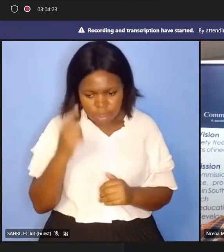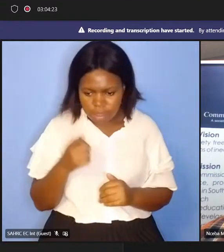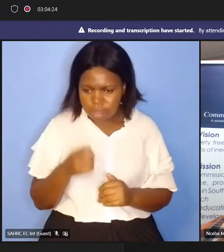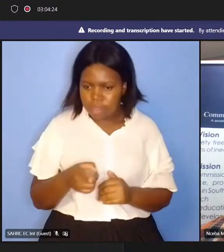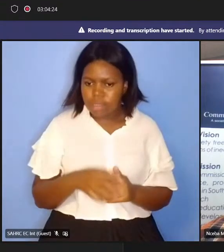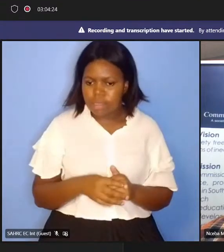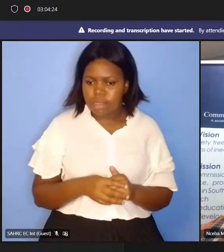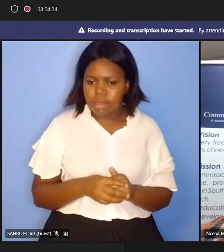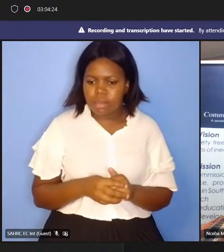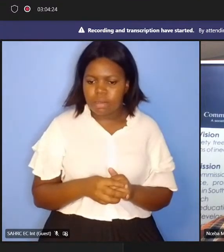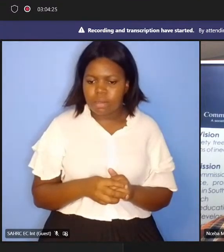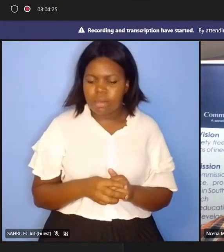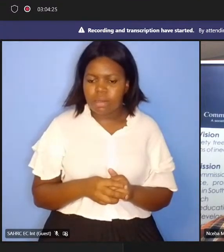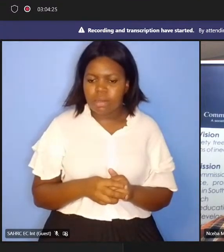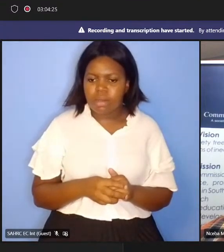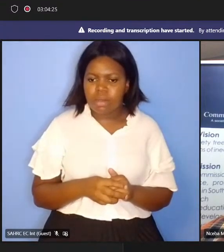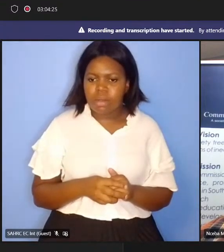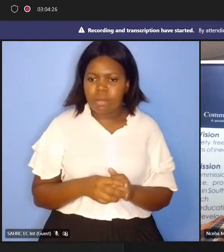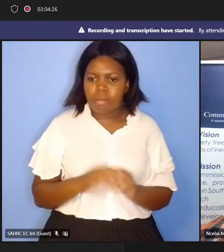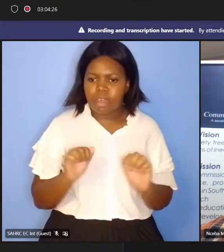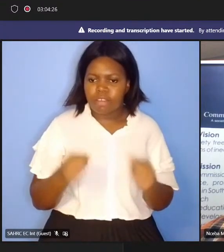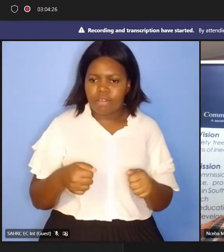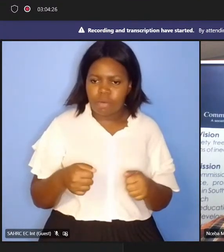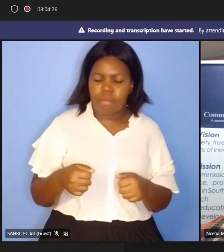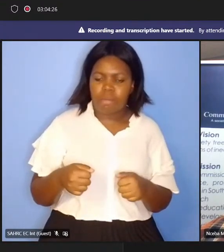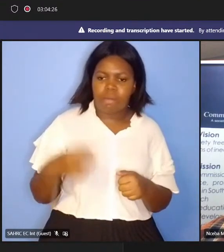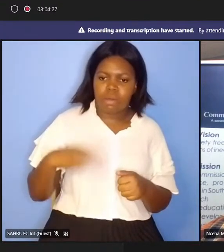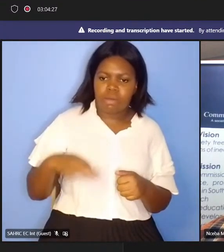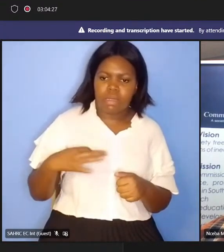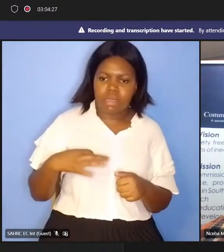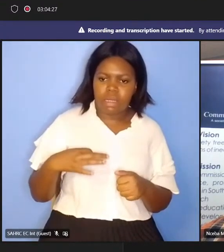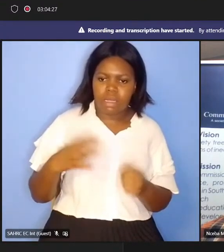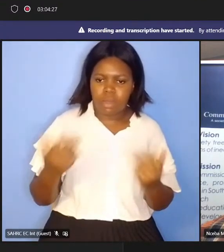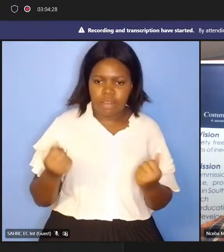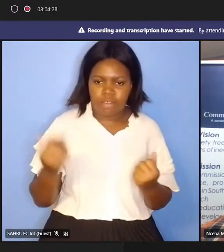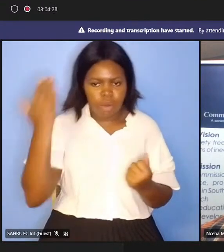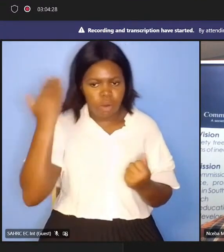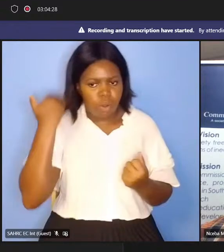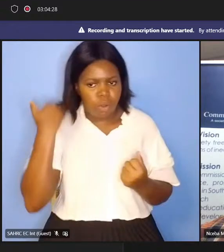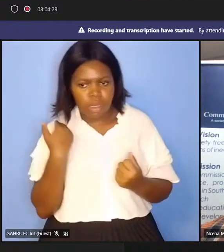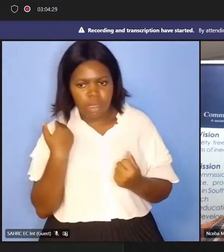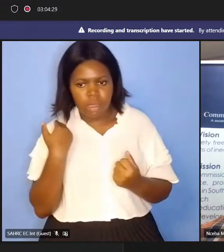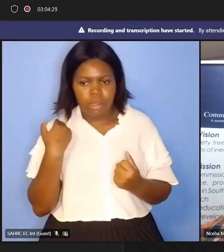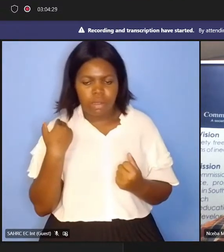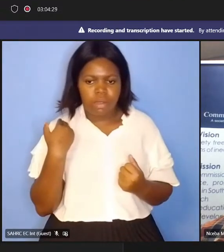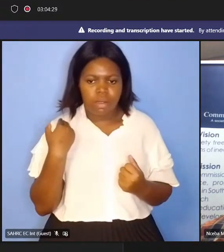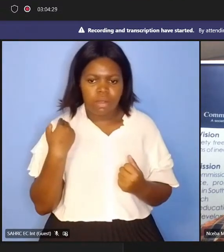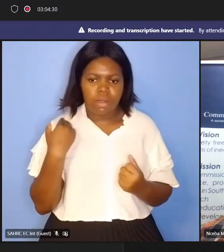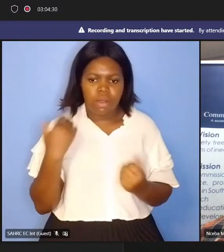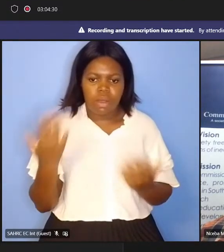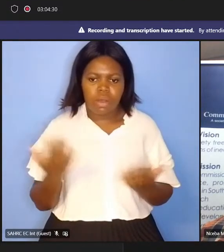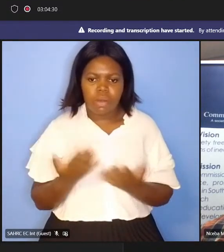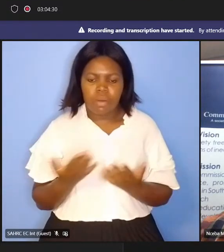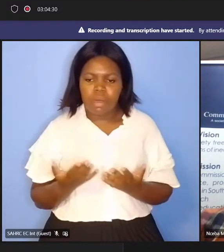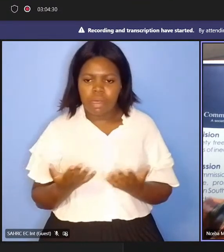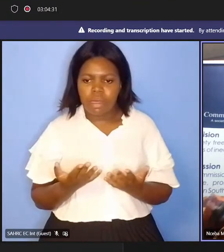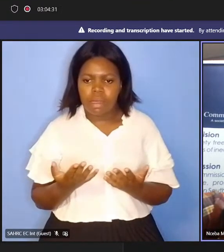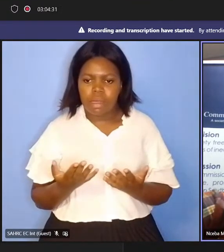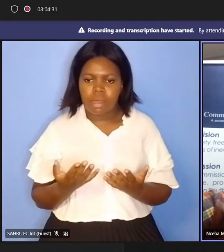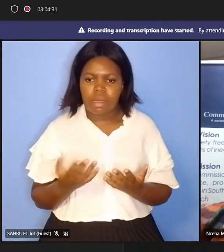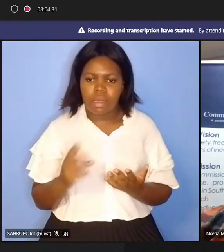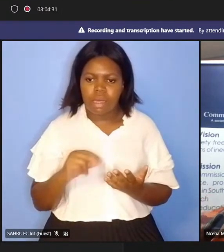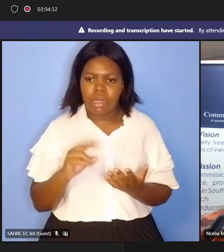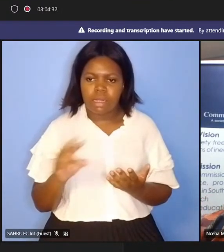discriminatory where we allow girls to have long hair, whereas we ask